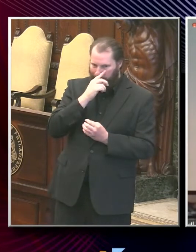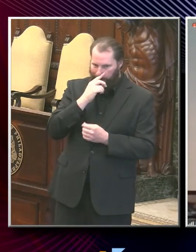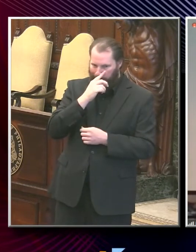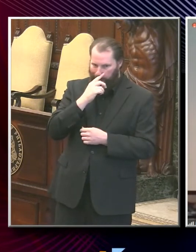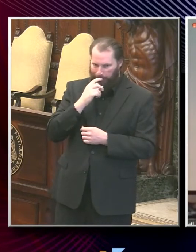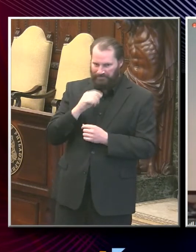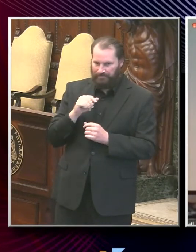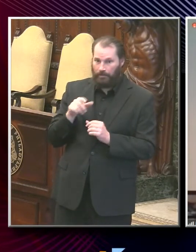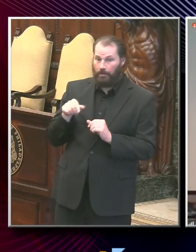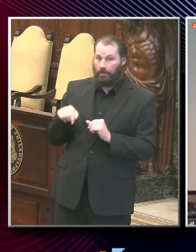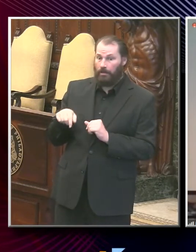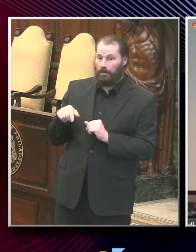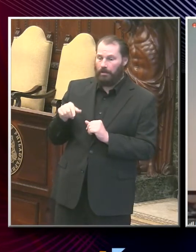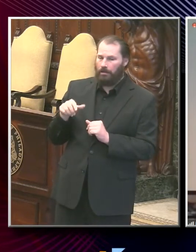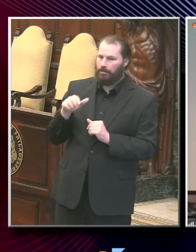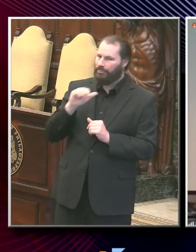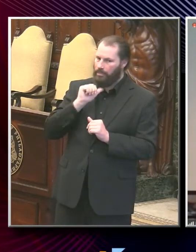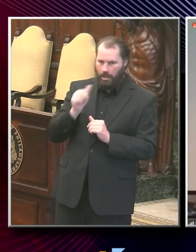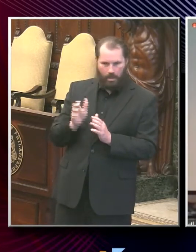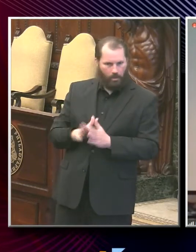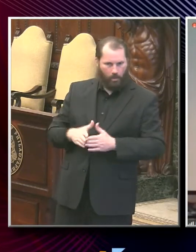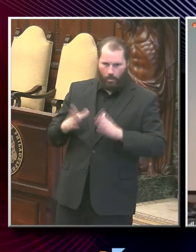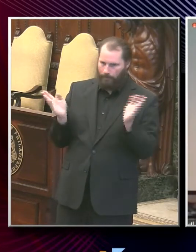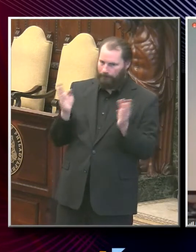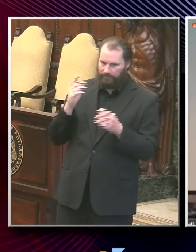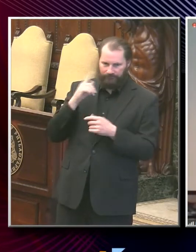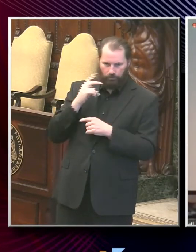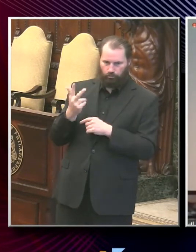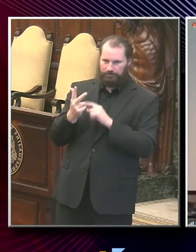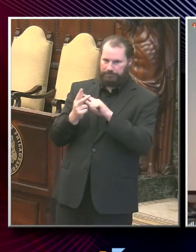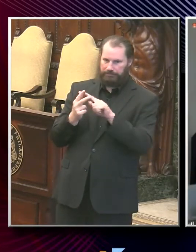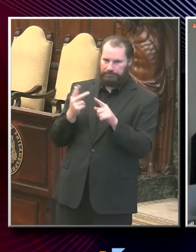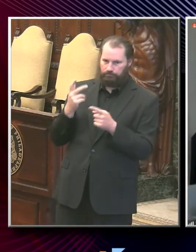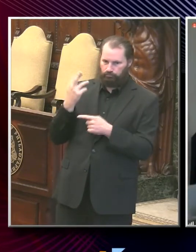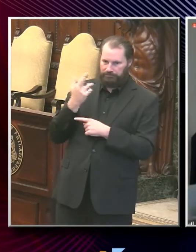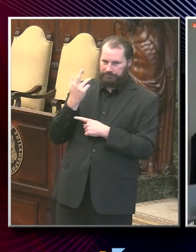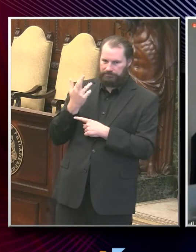reasons. The first was the logistics to hire that many